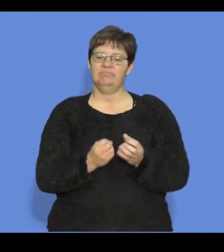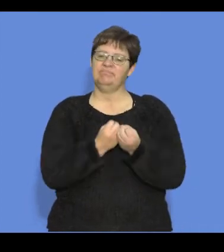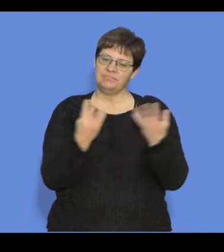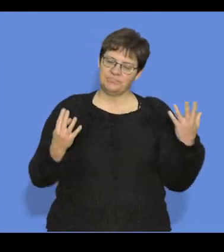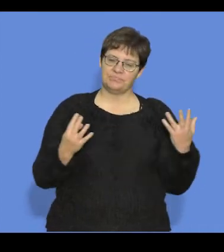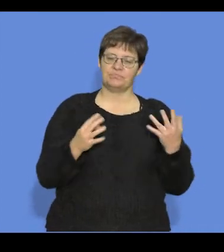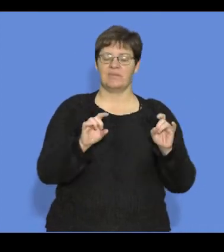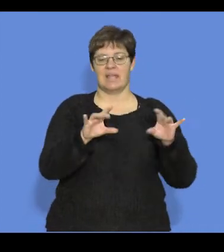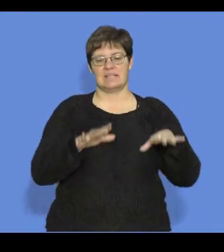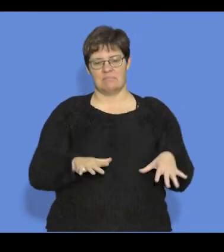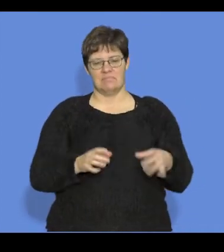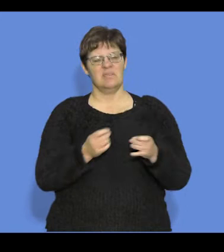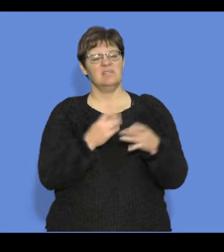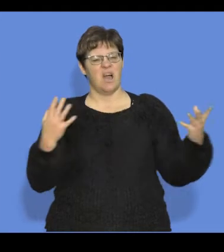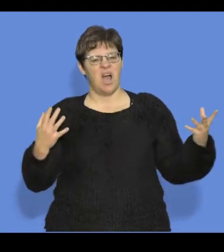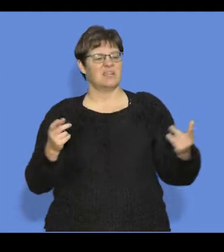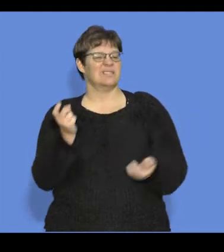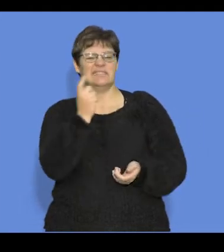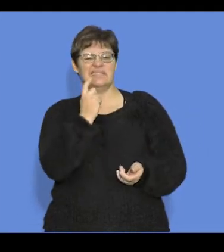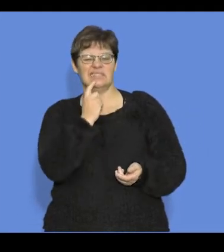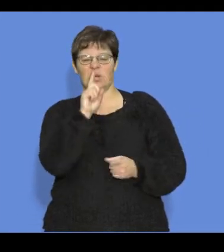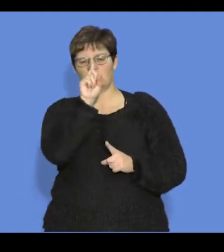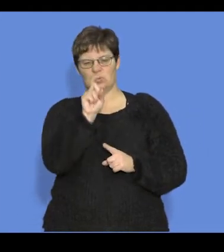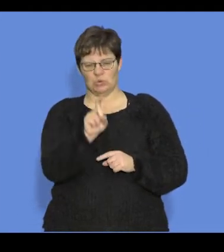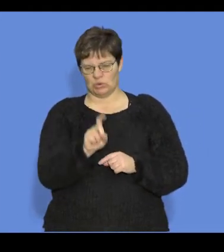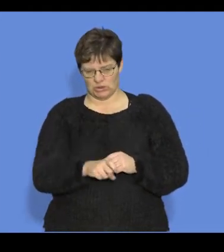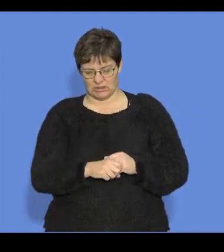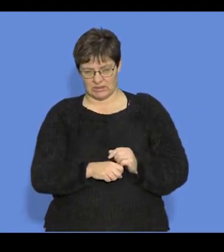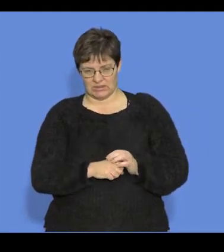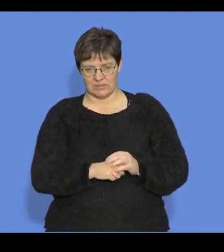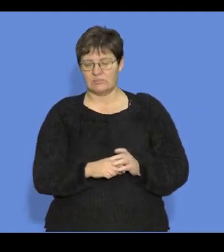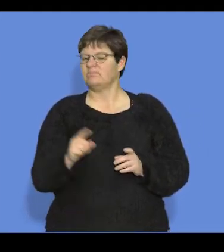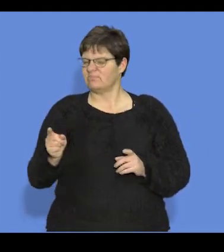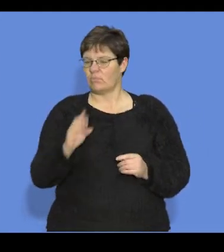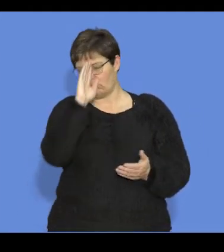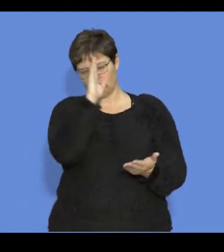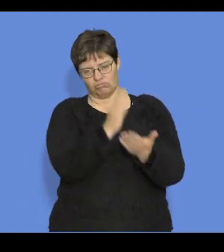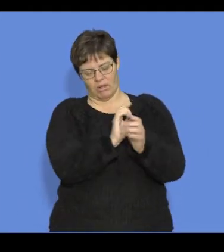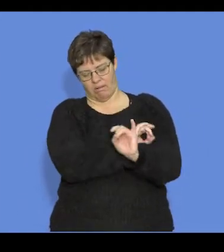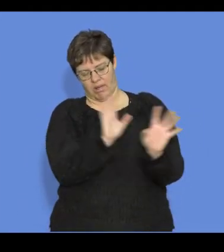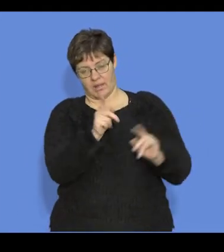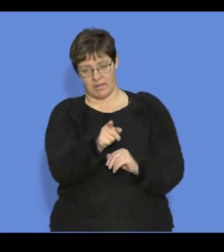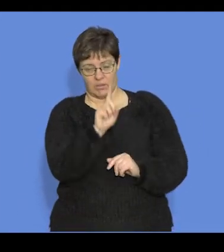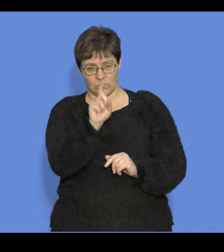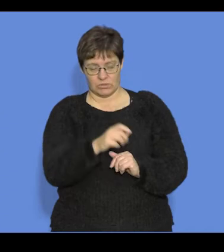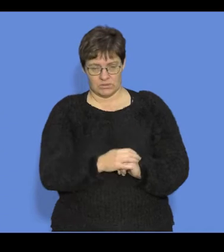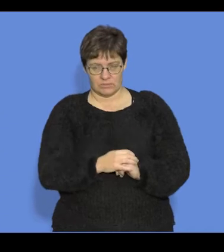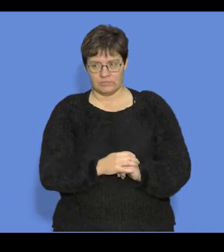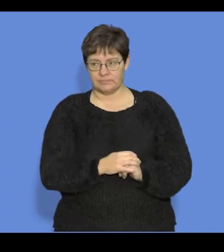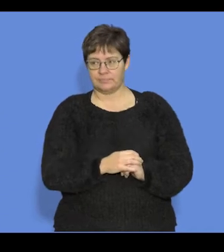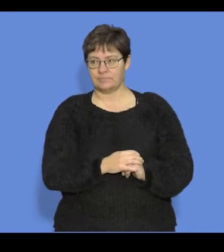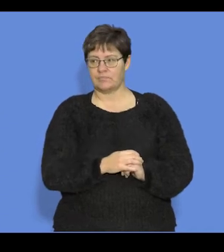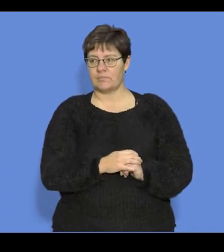Most exams start with fairly straightforward questions, and this is one of the straightforward questions.